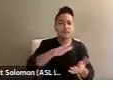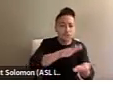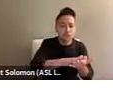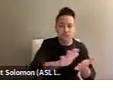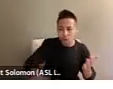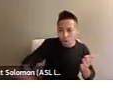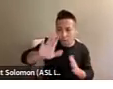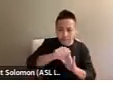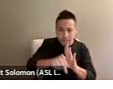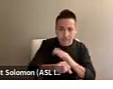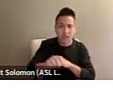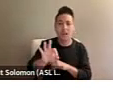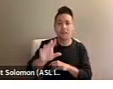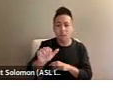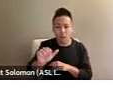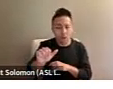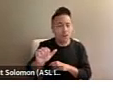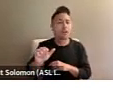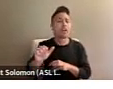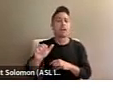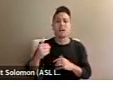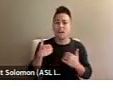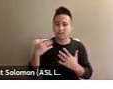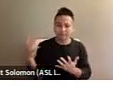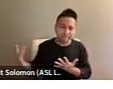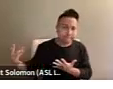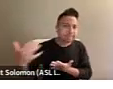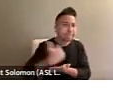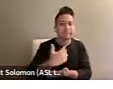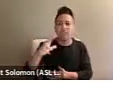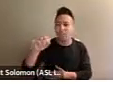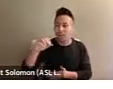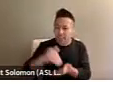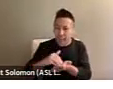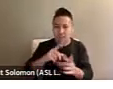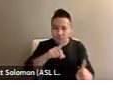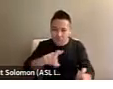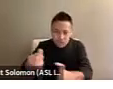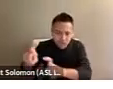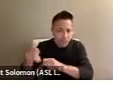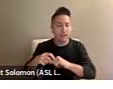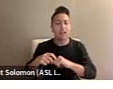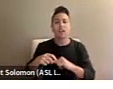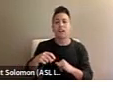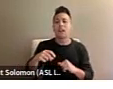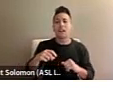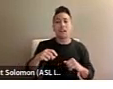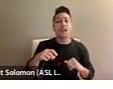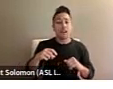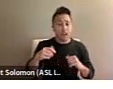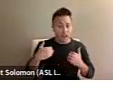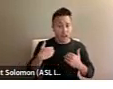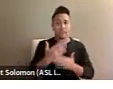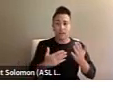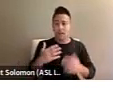13,000 responses were submitted, and 71% were from FCS, Florida College System